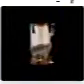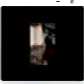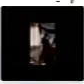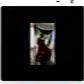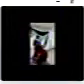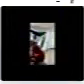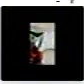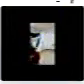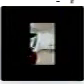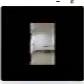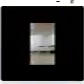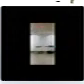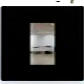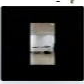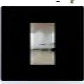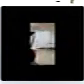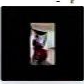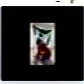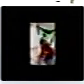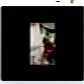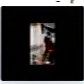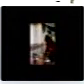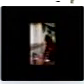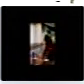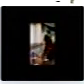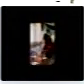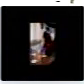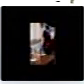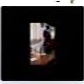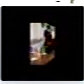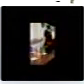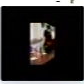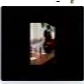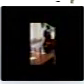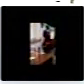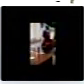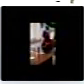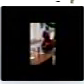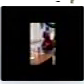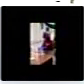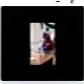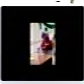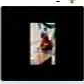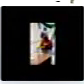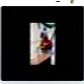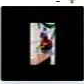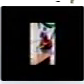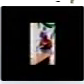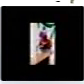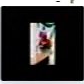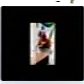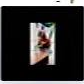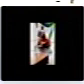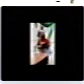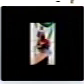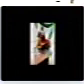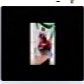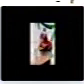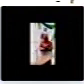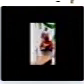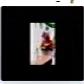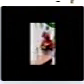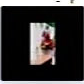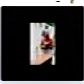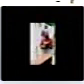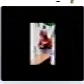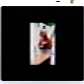two, the authority and the ability of saints. The saints of God,